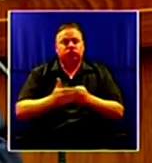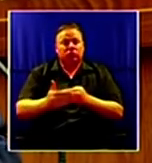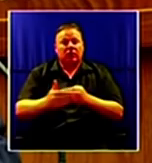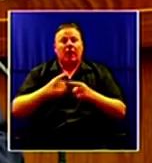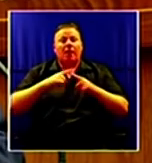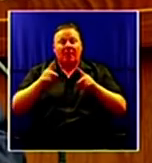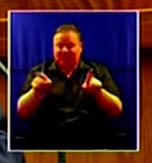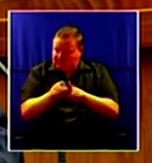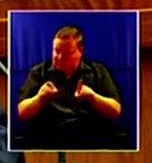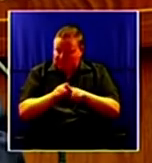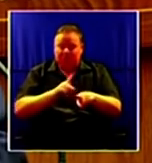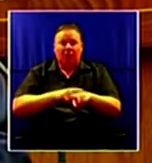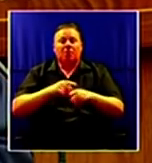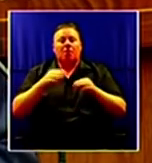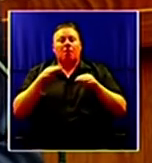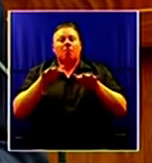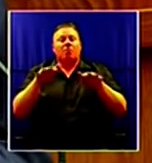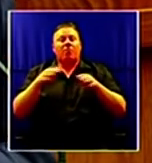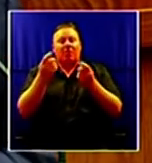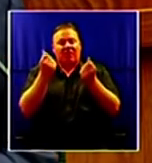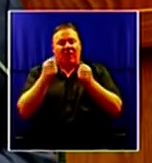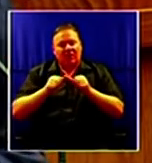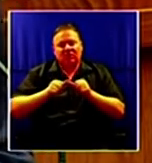our public finances in the medium term.